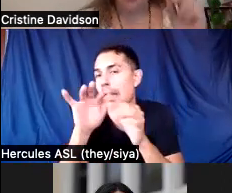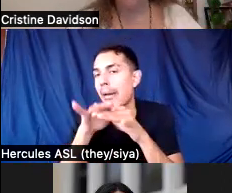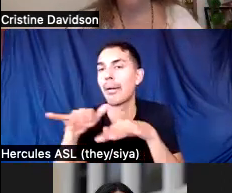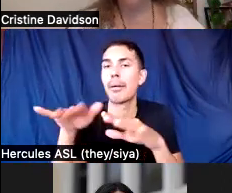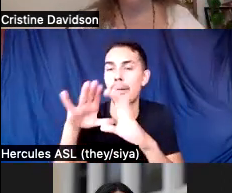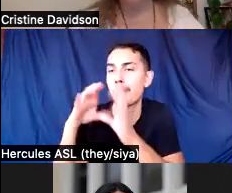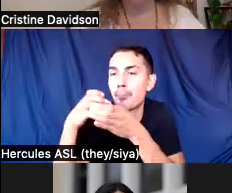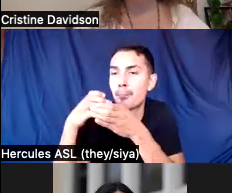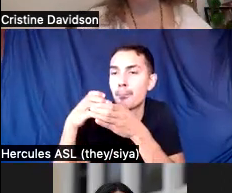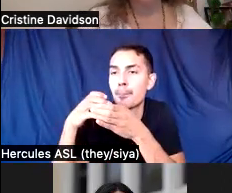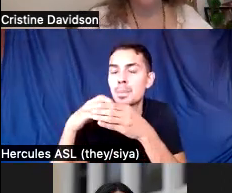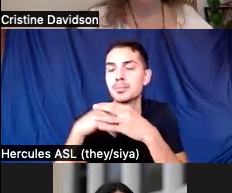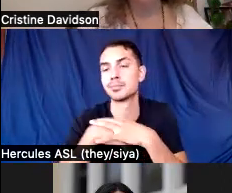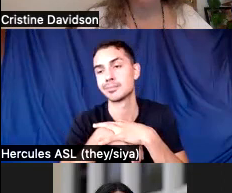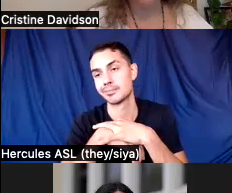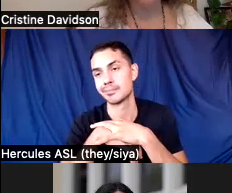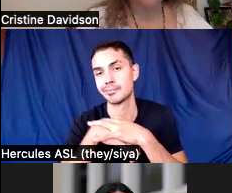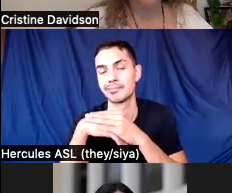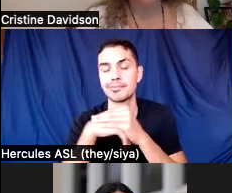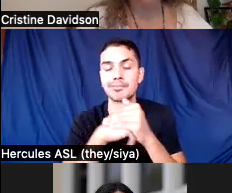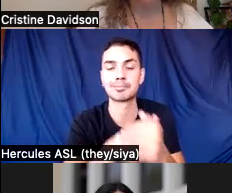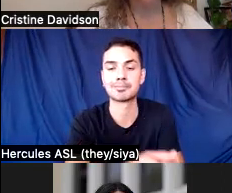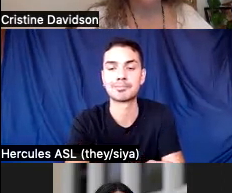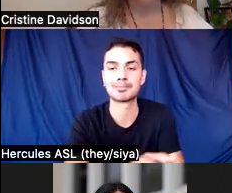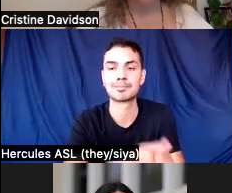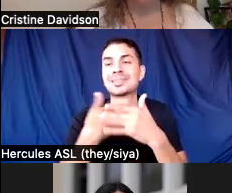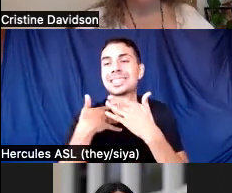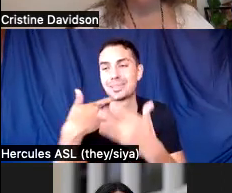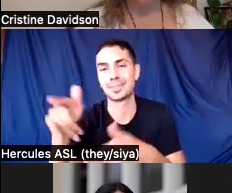it's somebody who's known when it comes to a child.